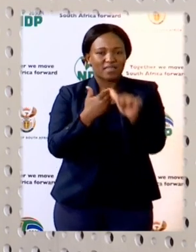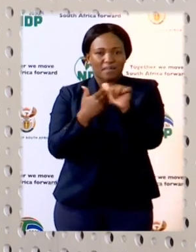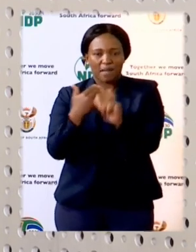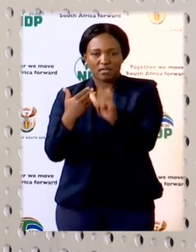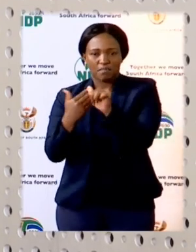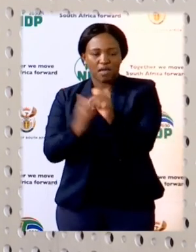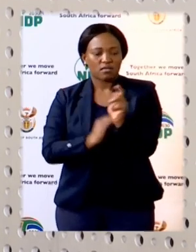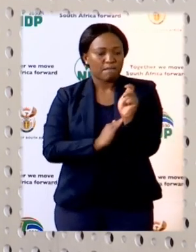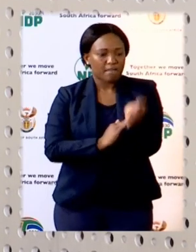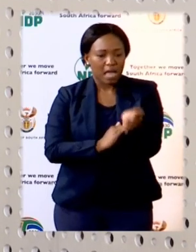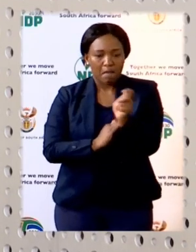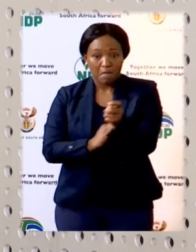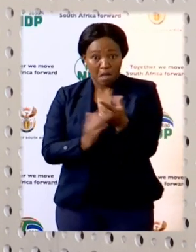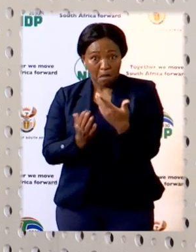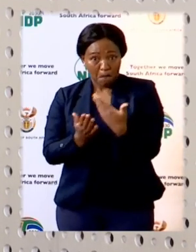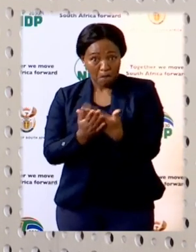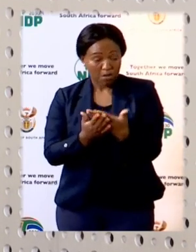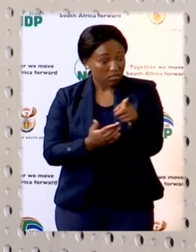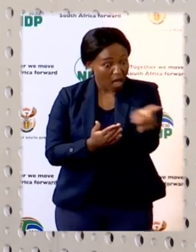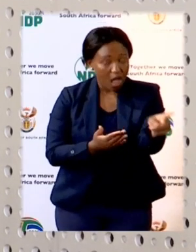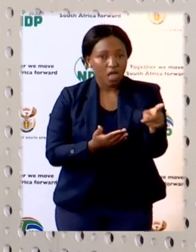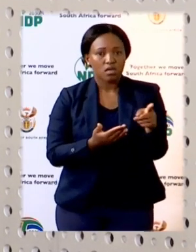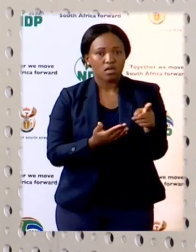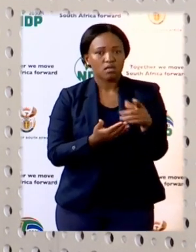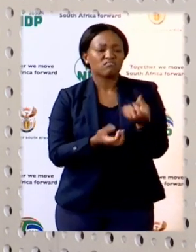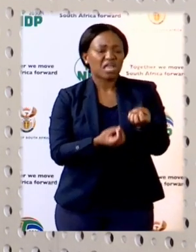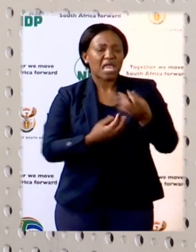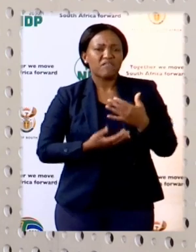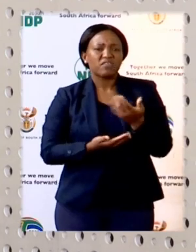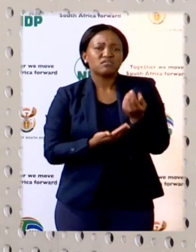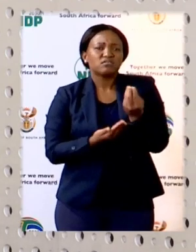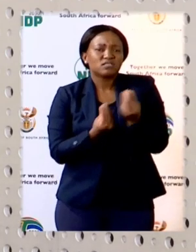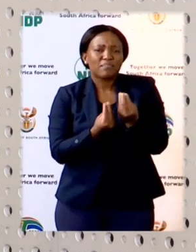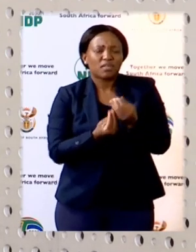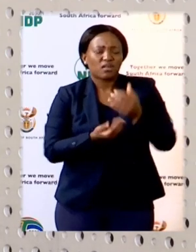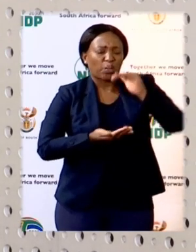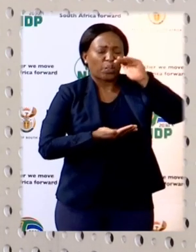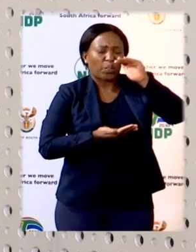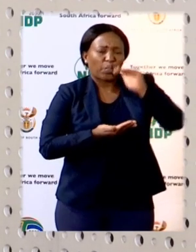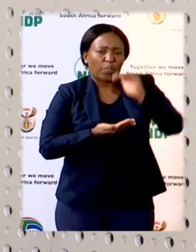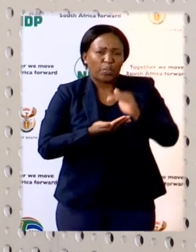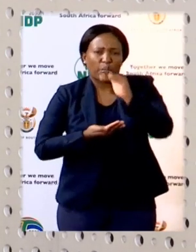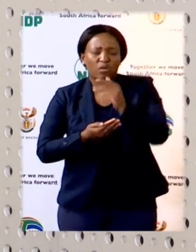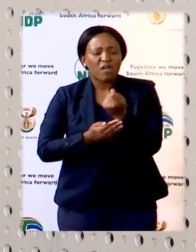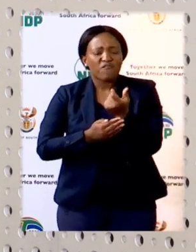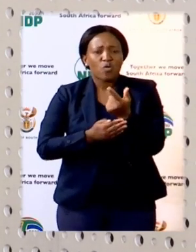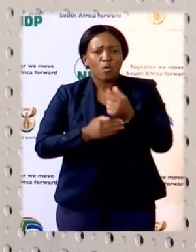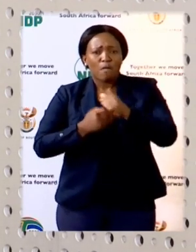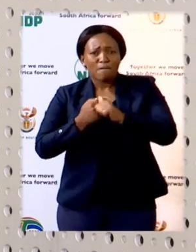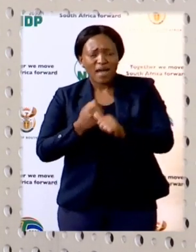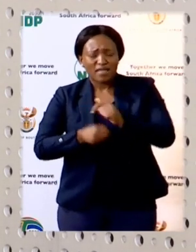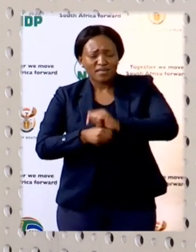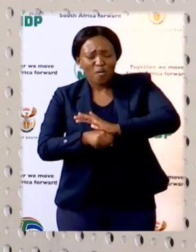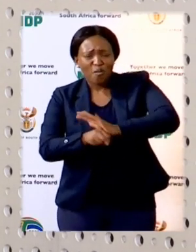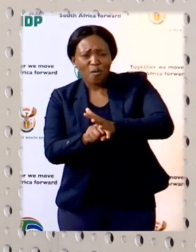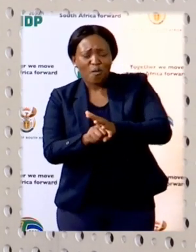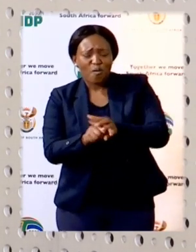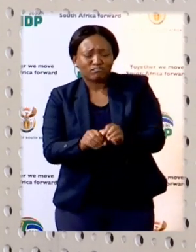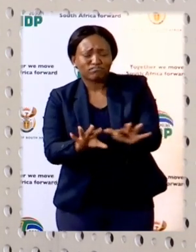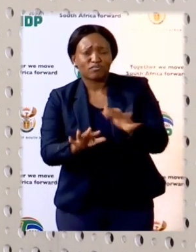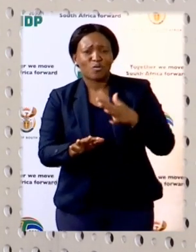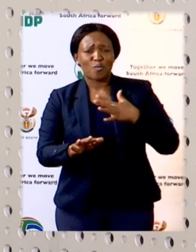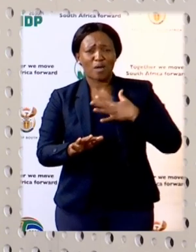services. Can we have relief for a few months under this COVID regime whilst